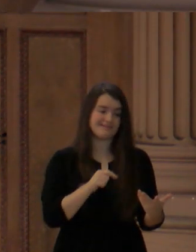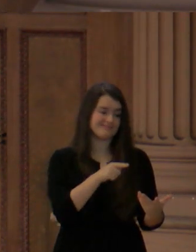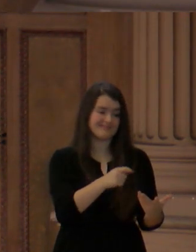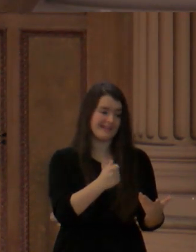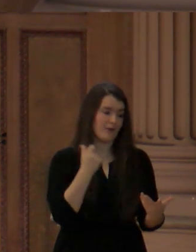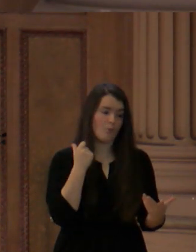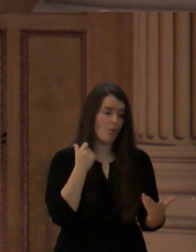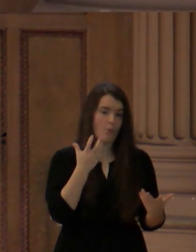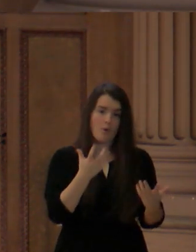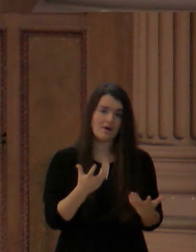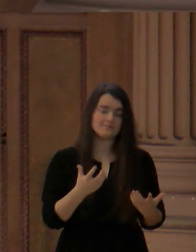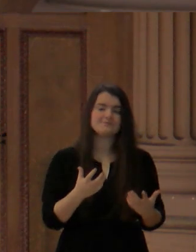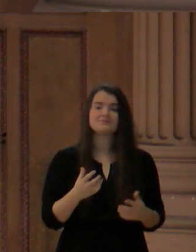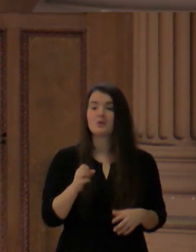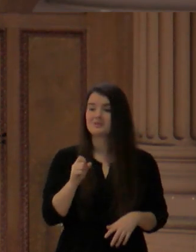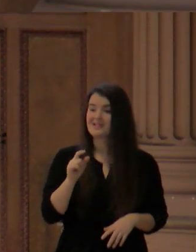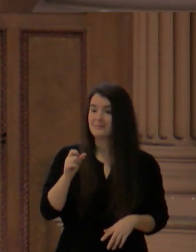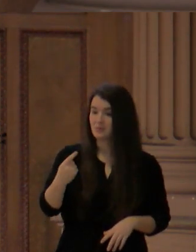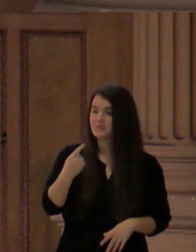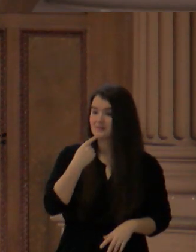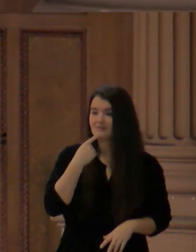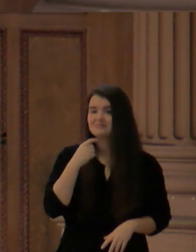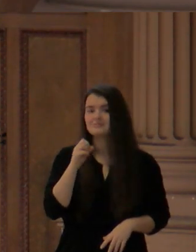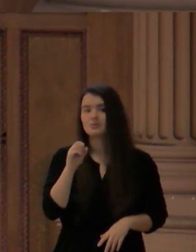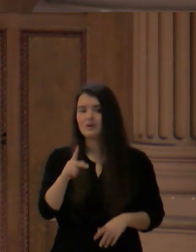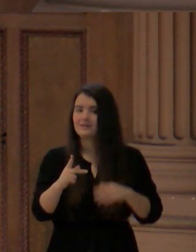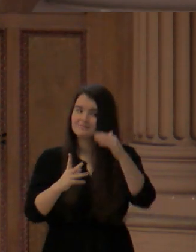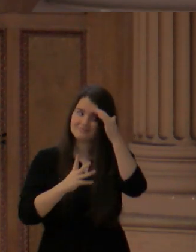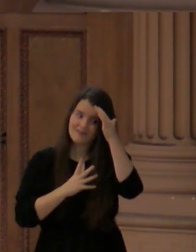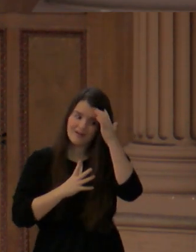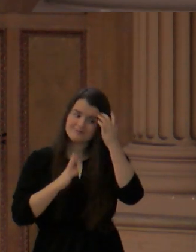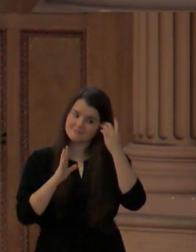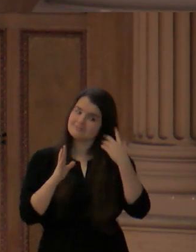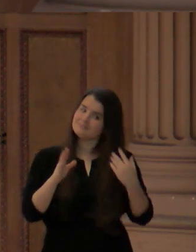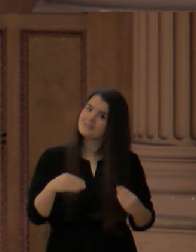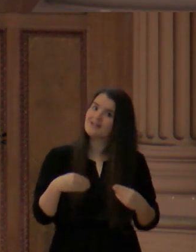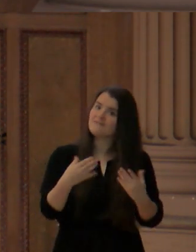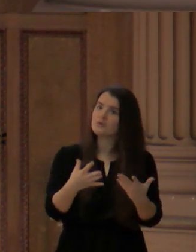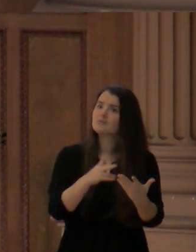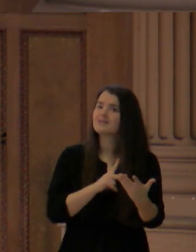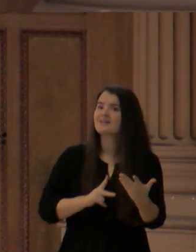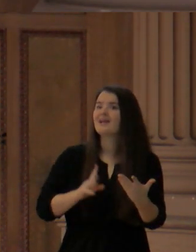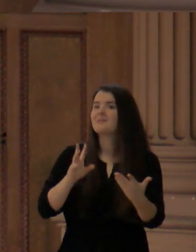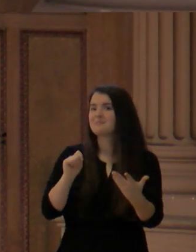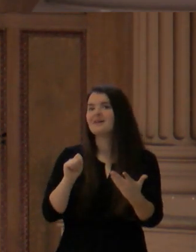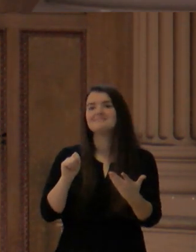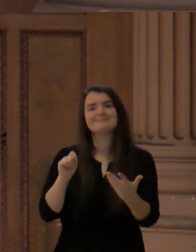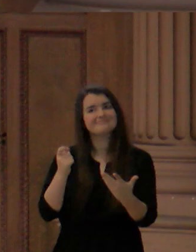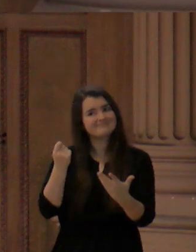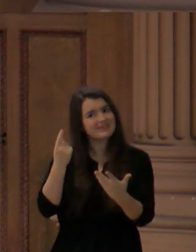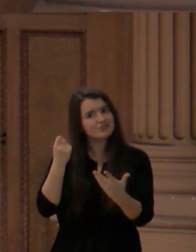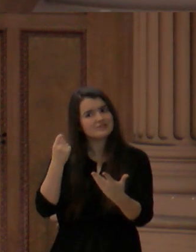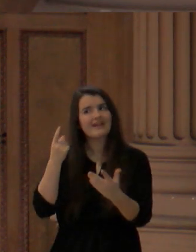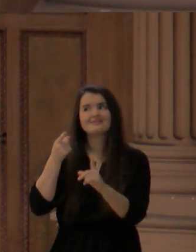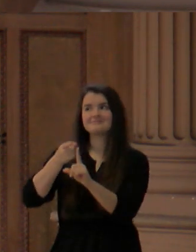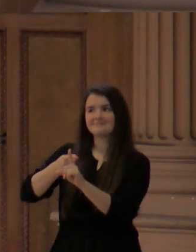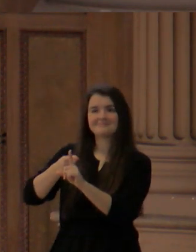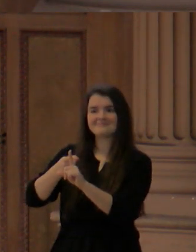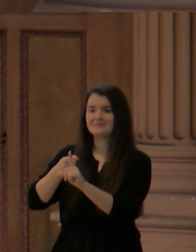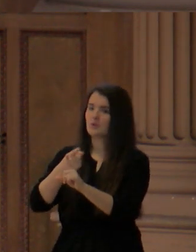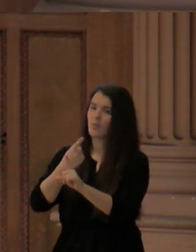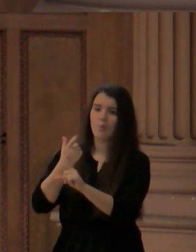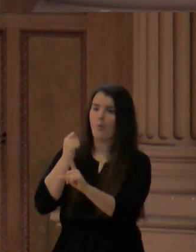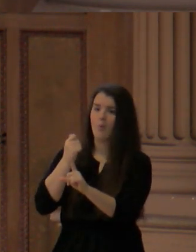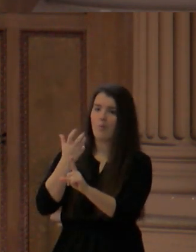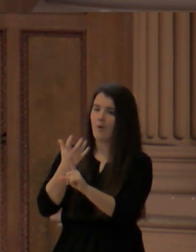will get a king, but when you give any person that much power, it has a tendency to corrupt. And so your kings will rule over you, and they will oppress